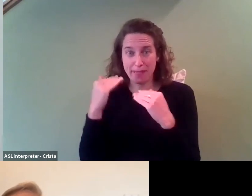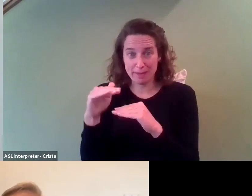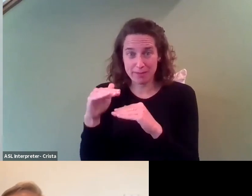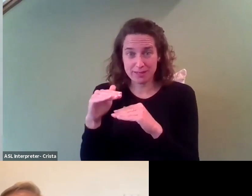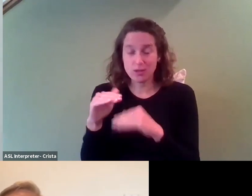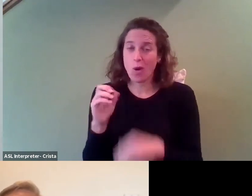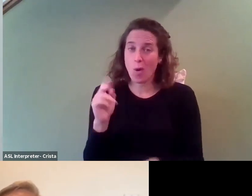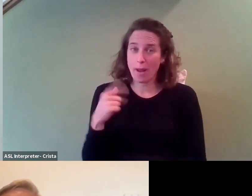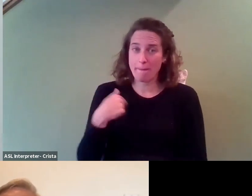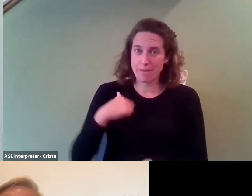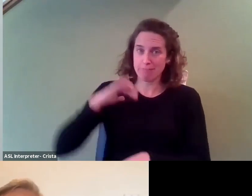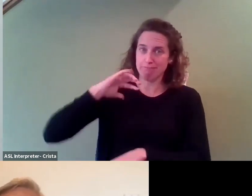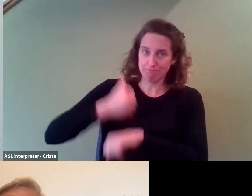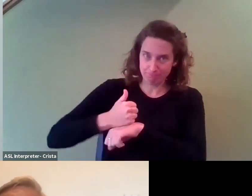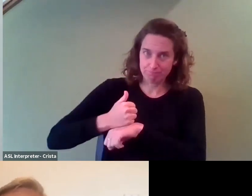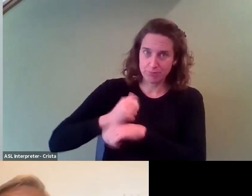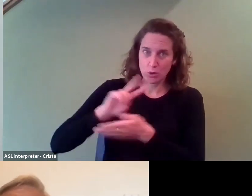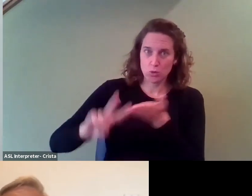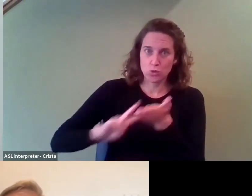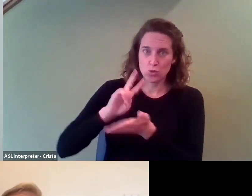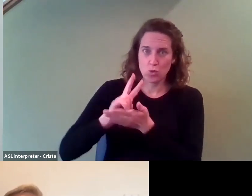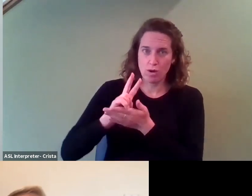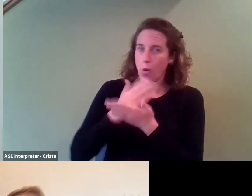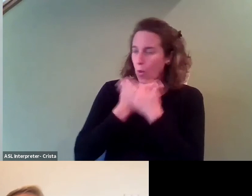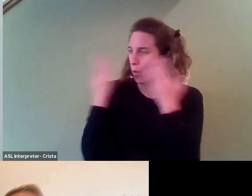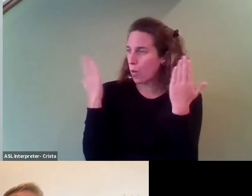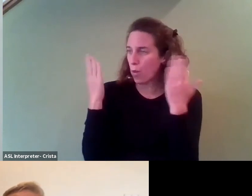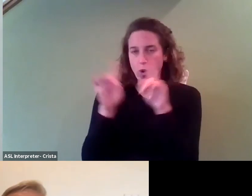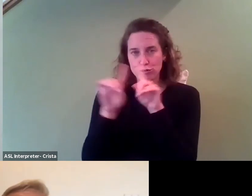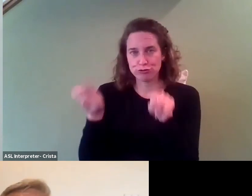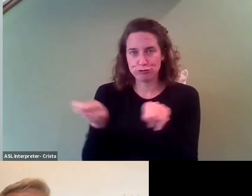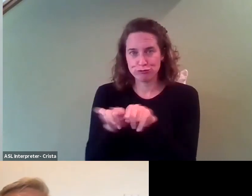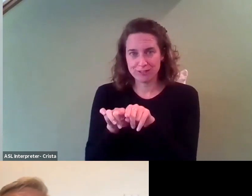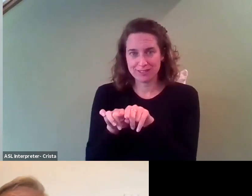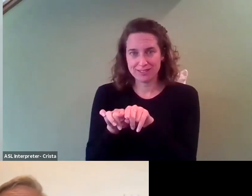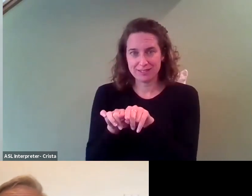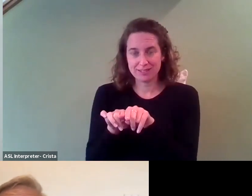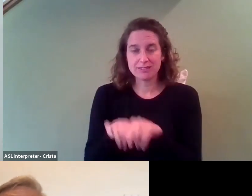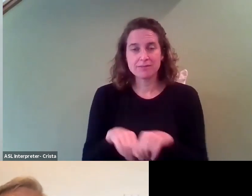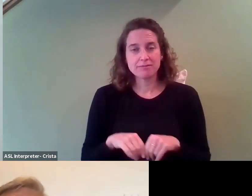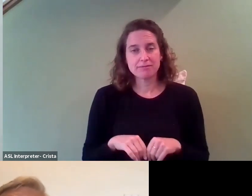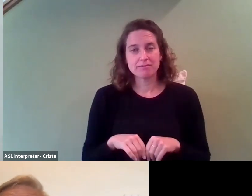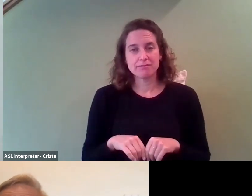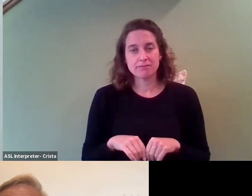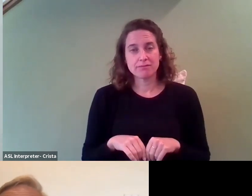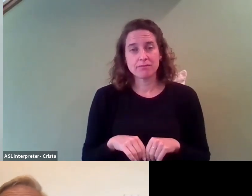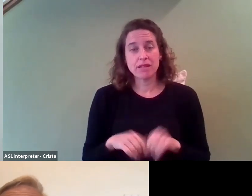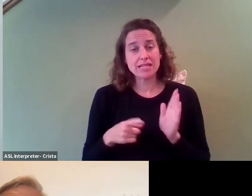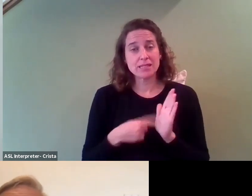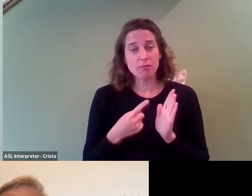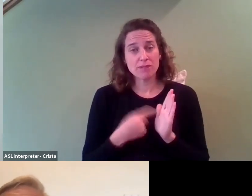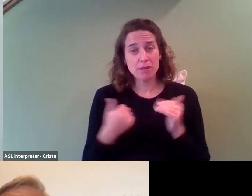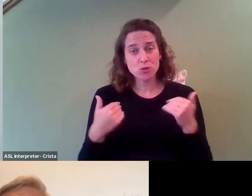block out 2 hours a day where I'm not on screens at all. Or there's some people who observe a digital Sabbath and have